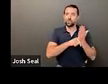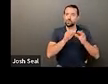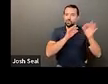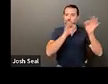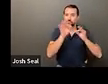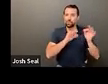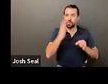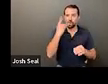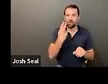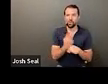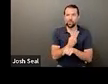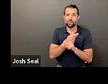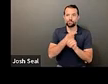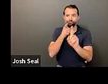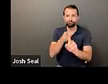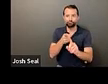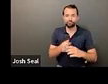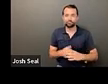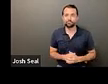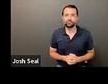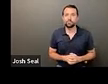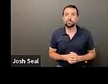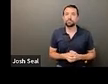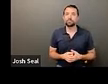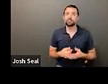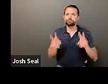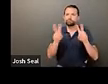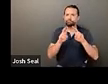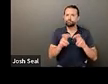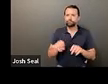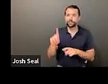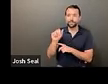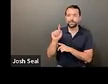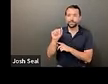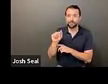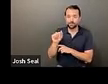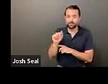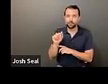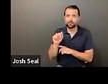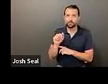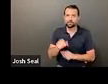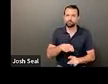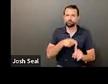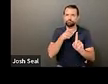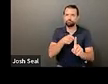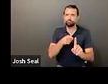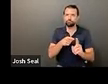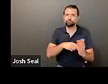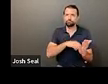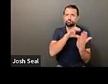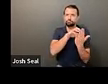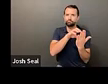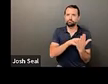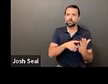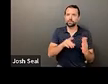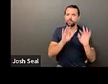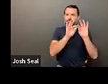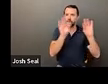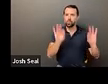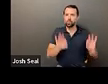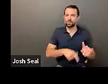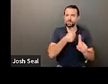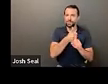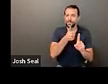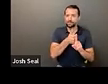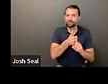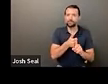and sources. Again, that's one small clip off of the form itself. And again, it tells you this section is